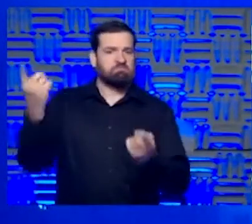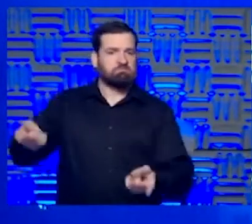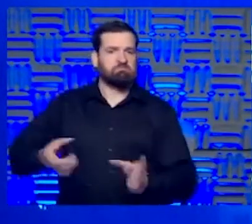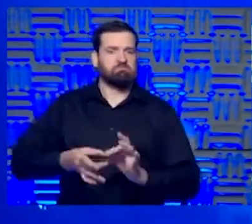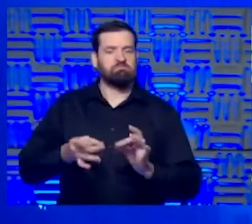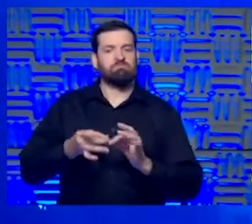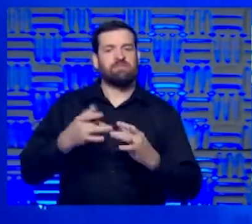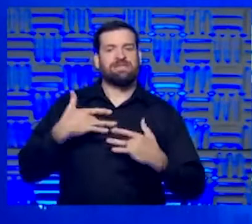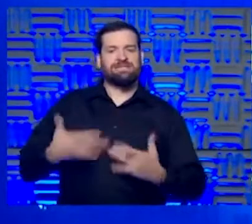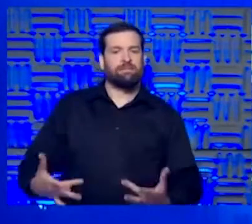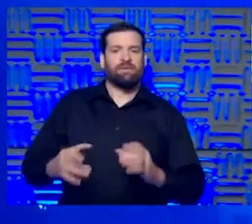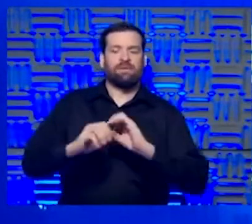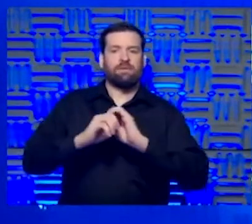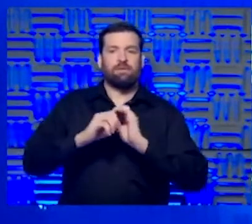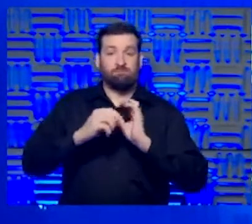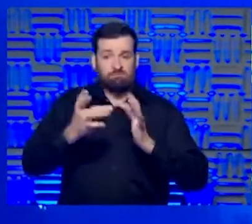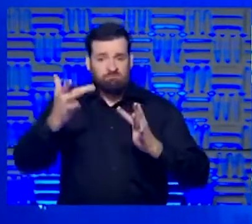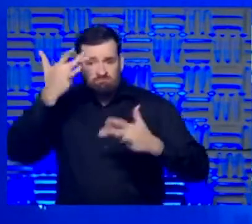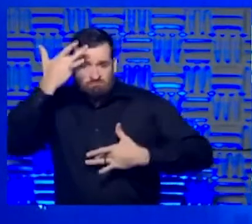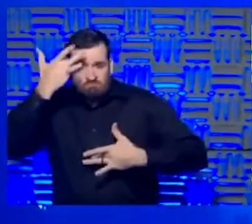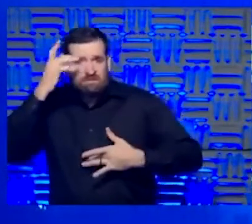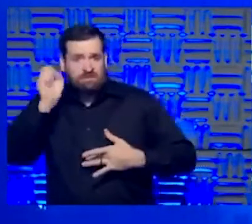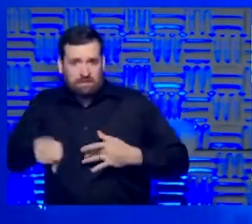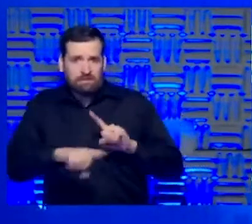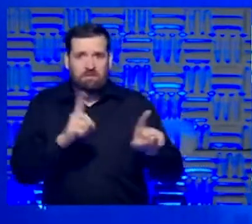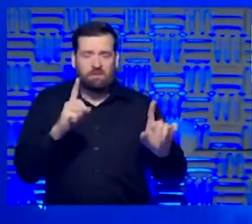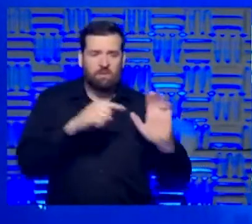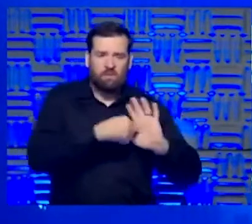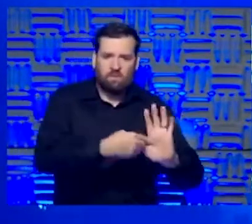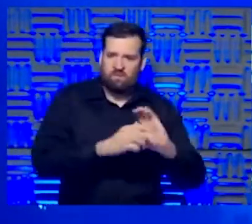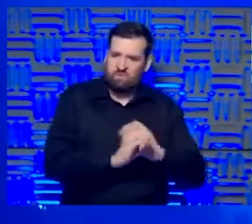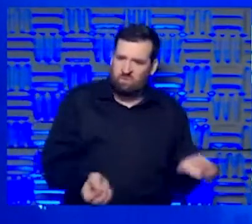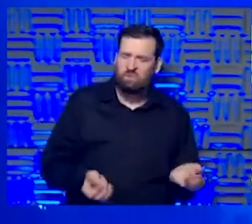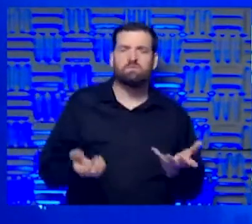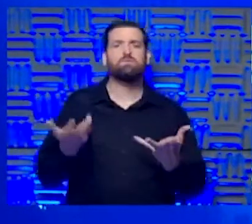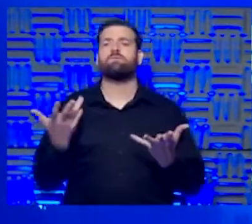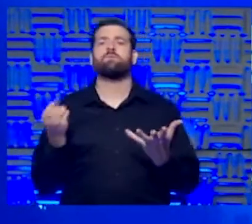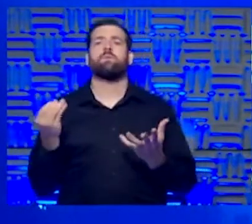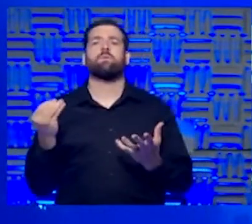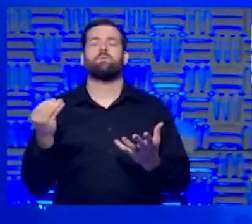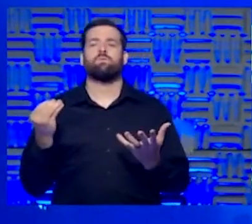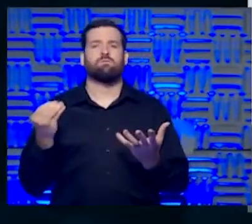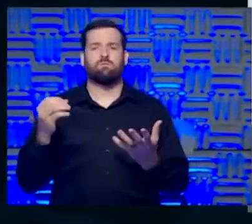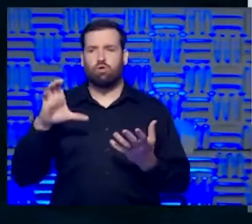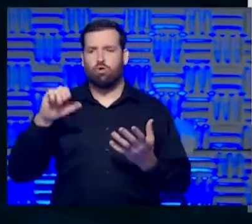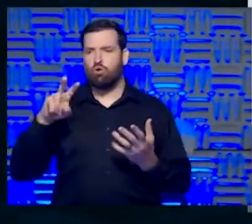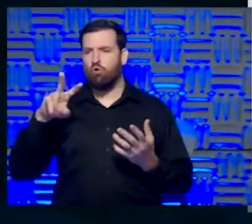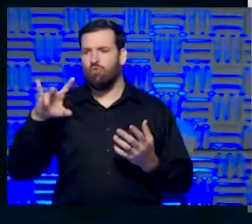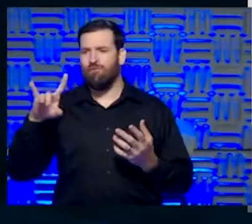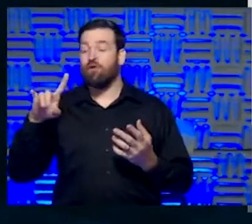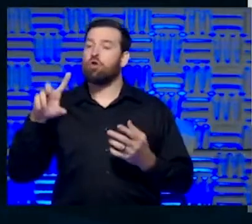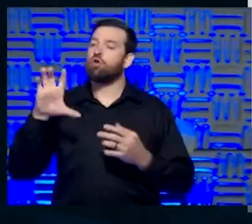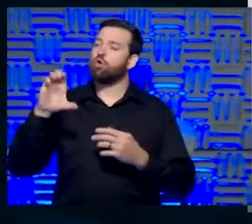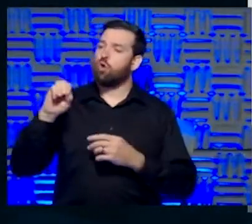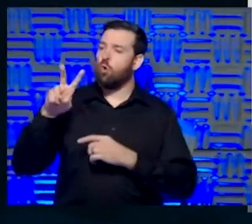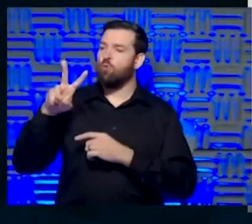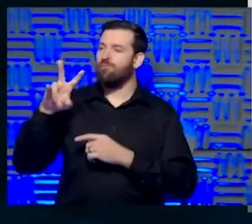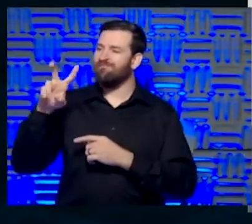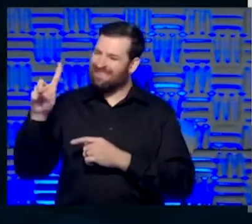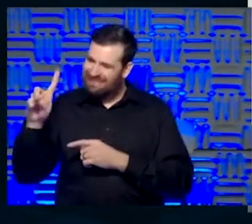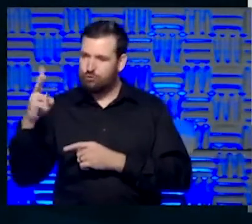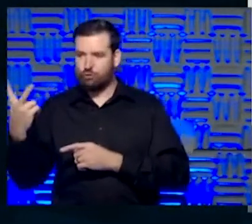an asymptomatic process in kids. Talk to us a little bit about what does SARS-CoV-2 mean for children, and what's the biggest threat?